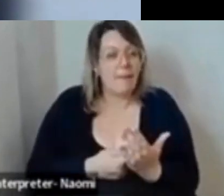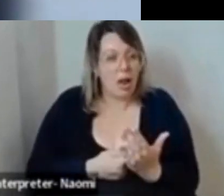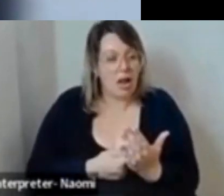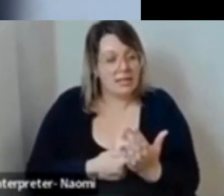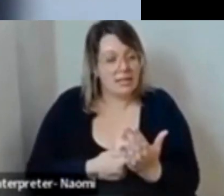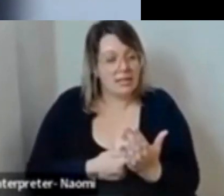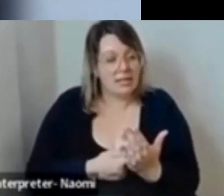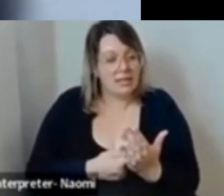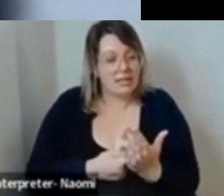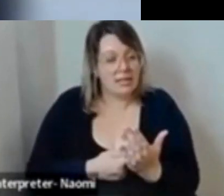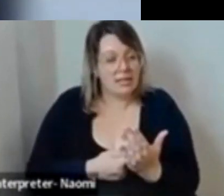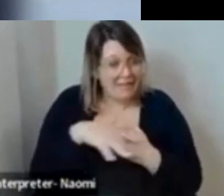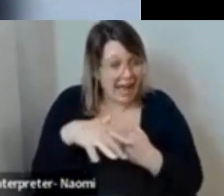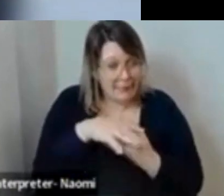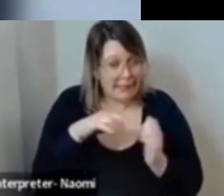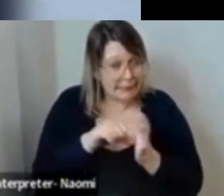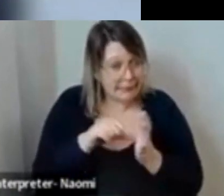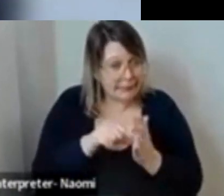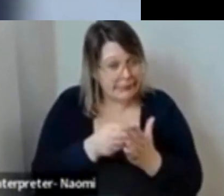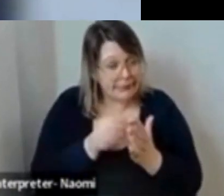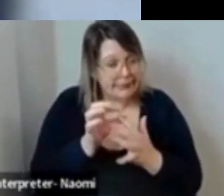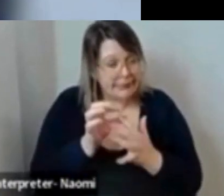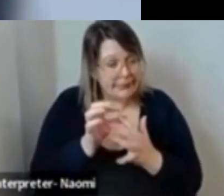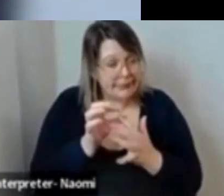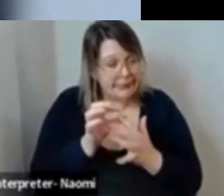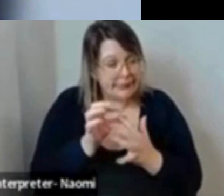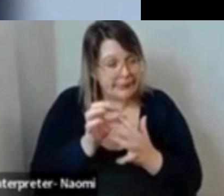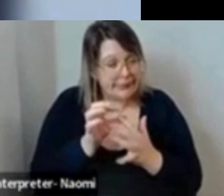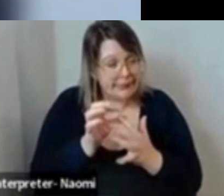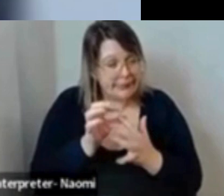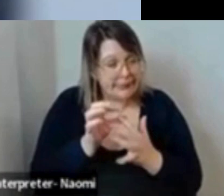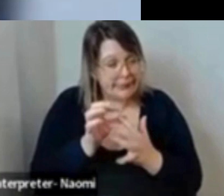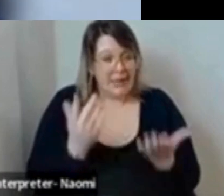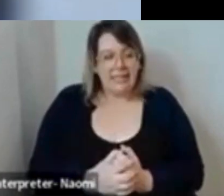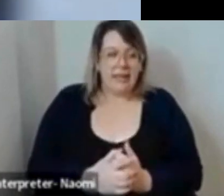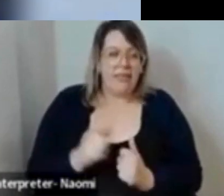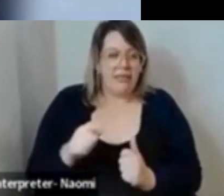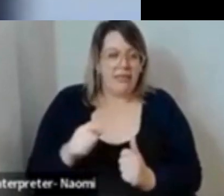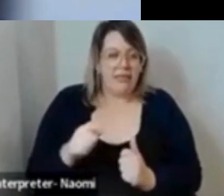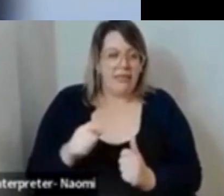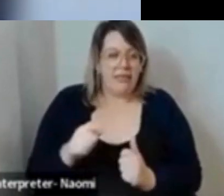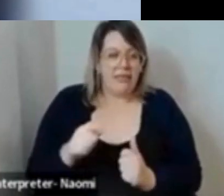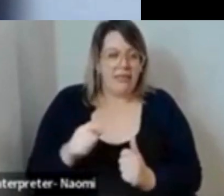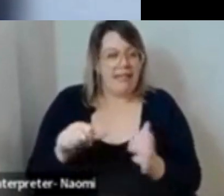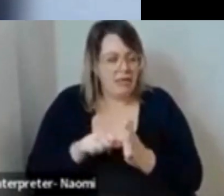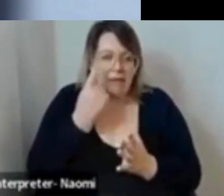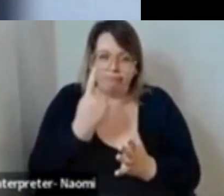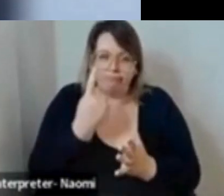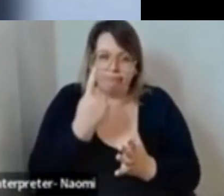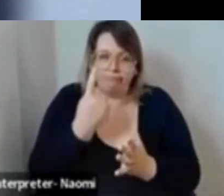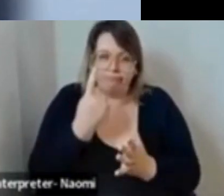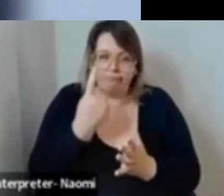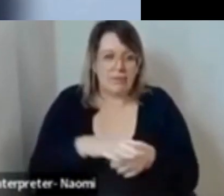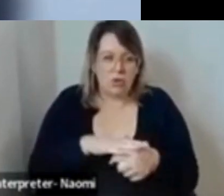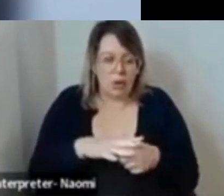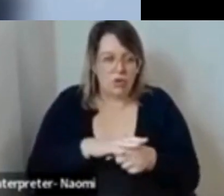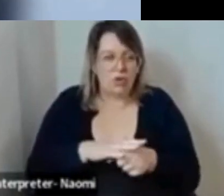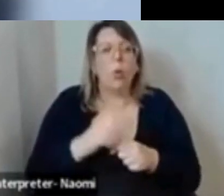family income and other circumstances. So that is a difficult circle to square, but it can be done, and it is done